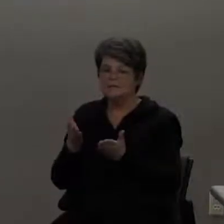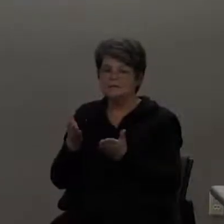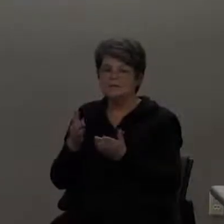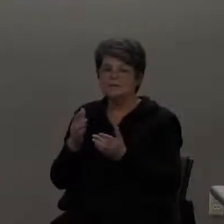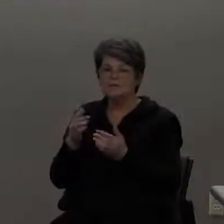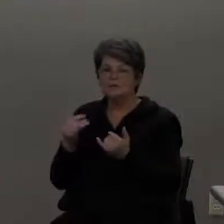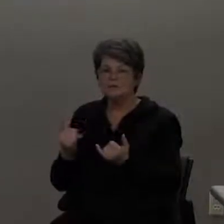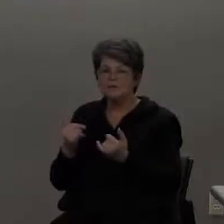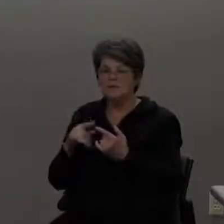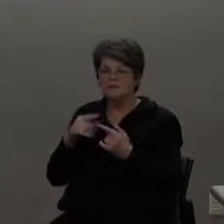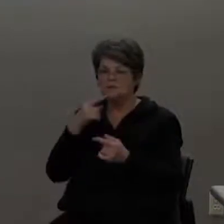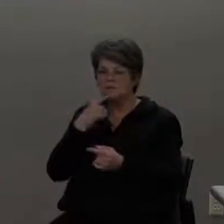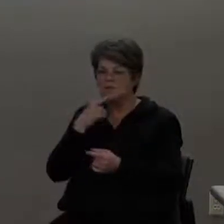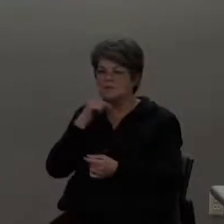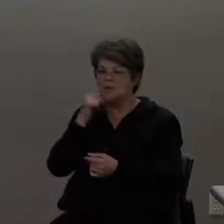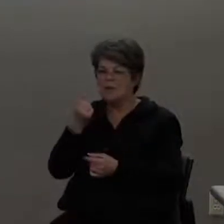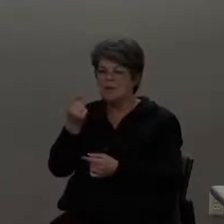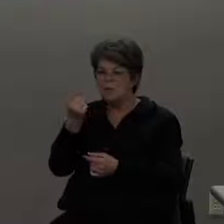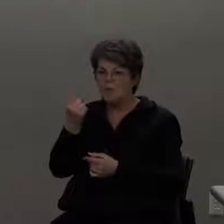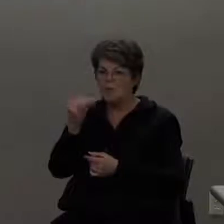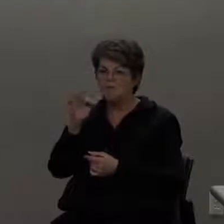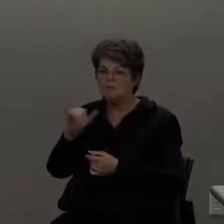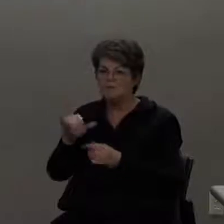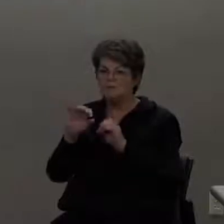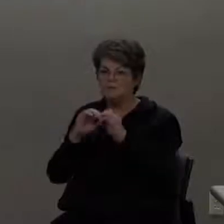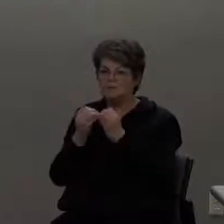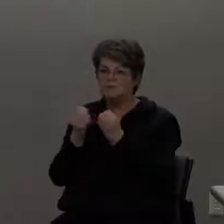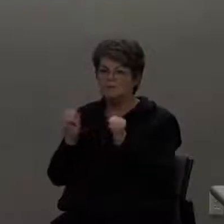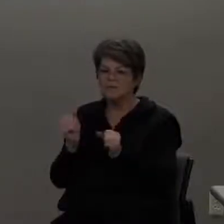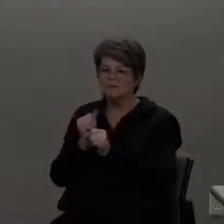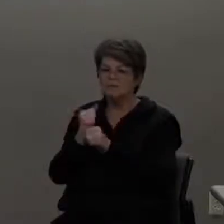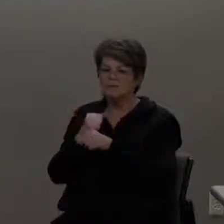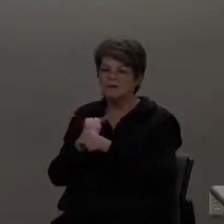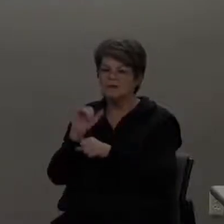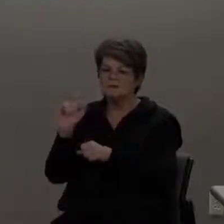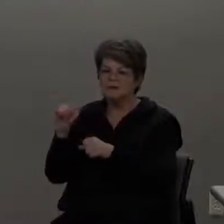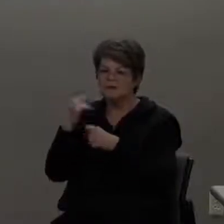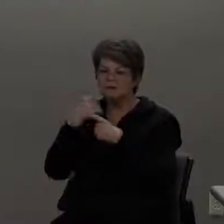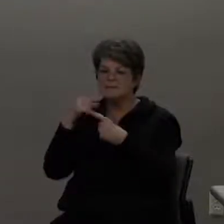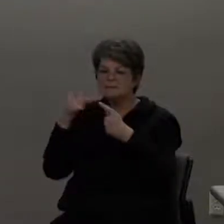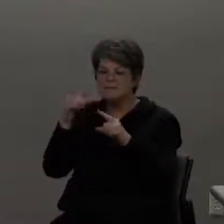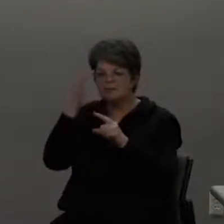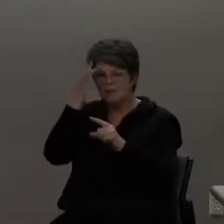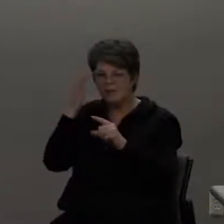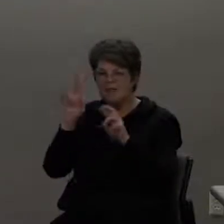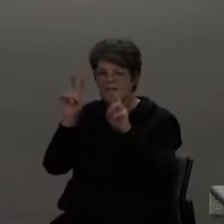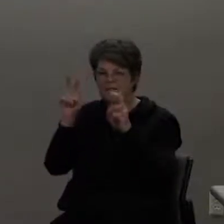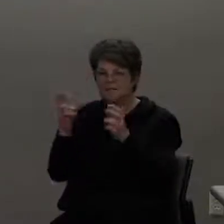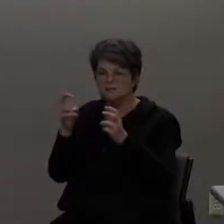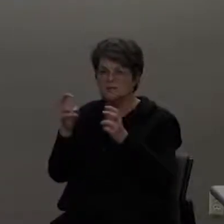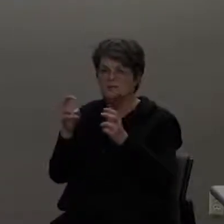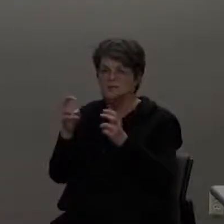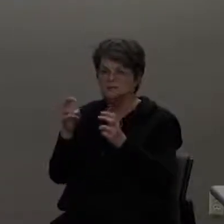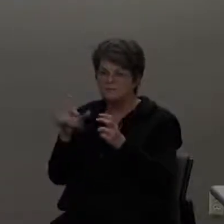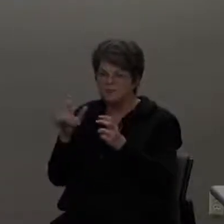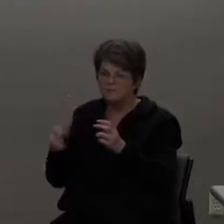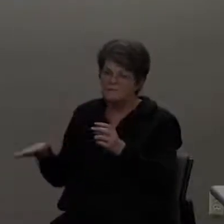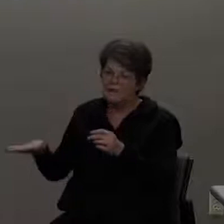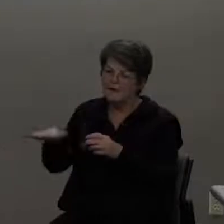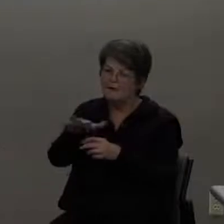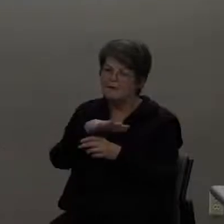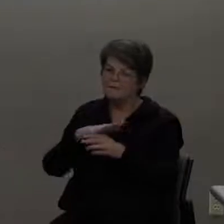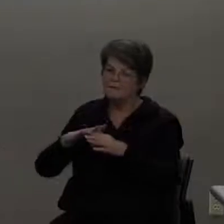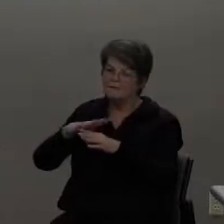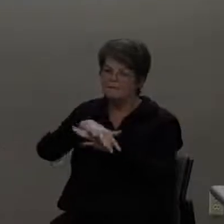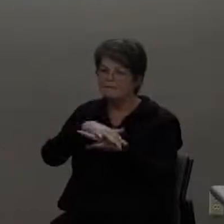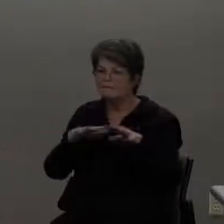I'm standing here today to say not one of these organizations can make this successful, because the issues transcend municipal boundaries and